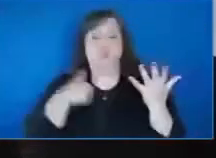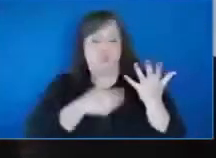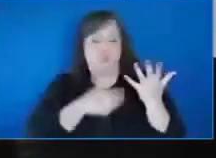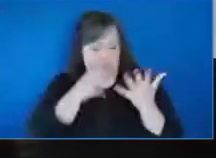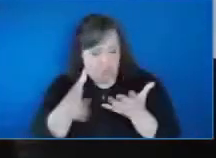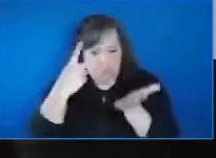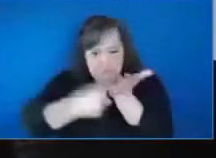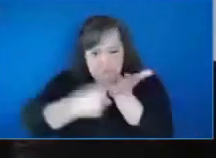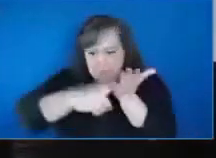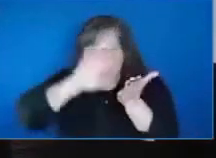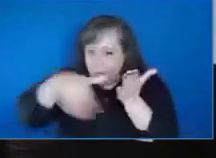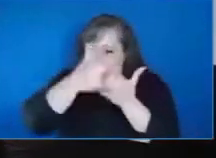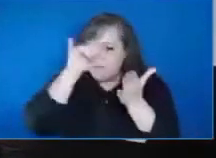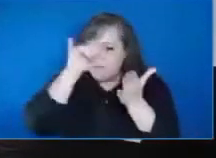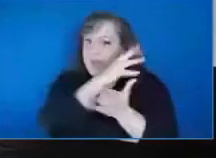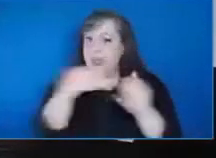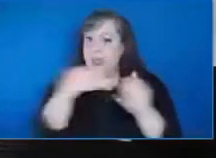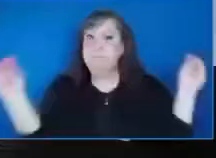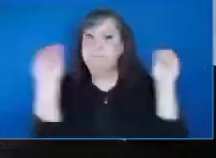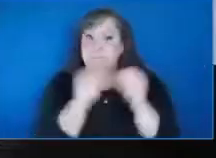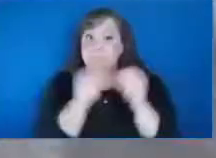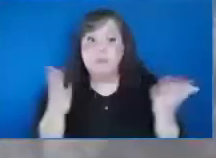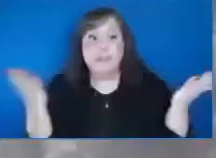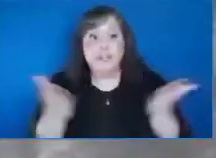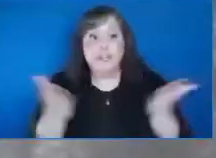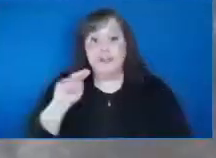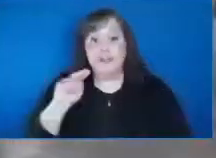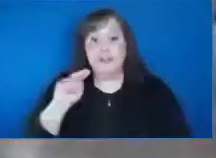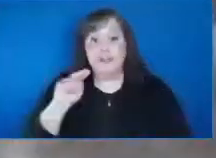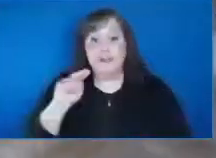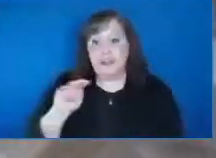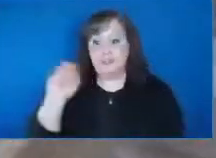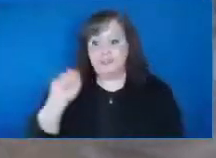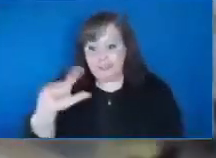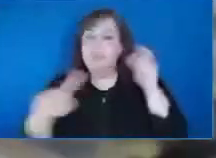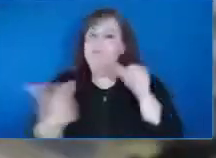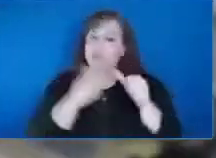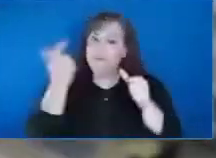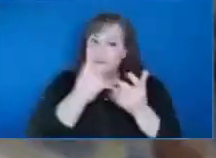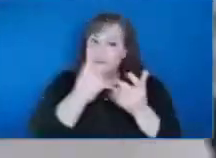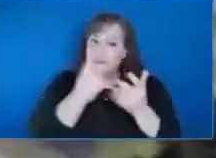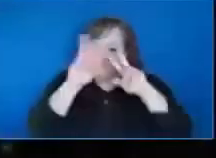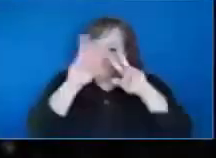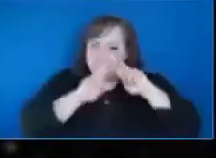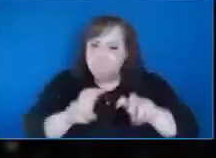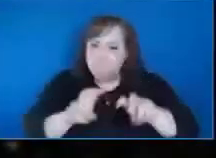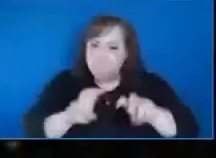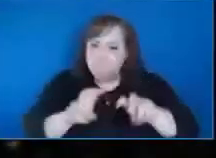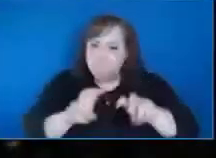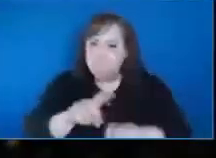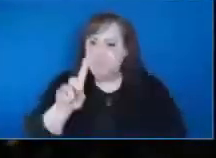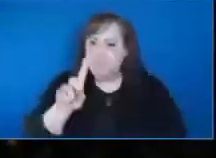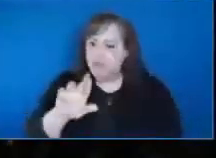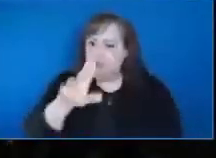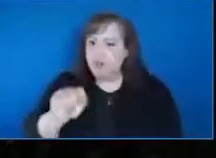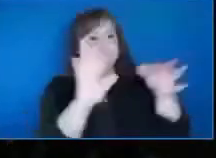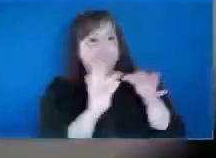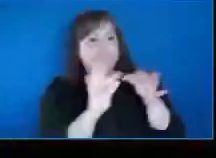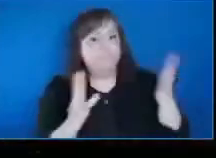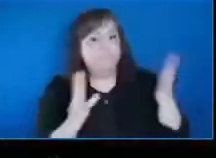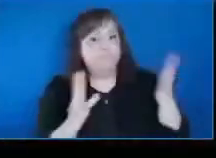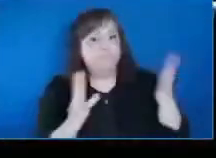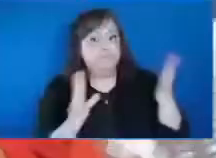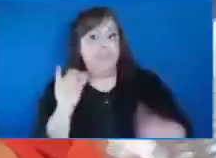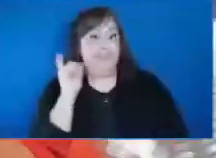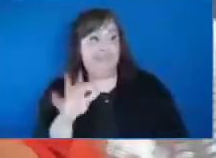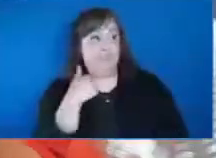but first, let's do a deep dive on DART. In case there was an asteroid coming towards Earth and you're there, you can actually